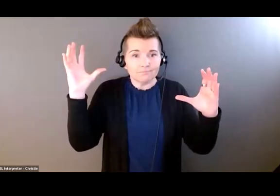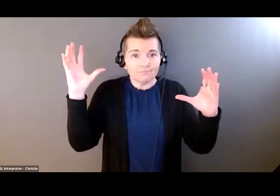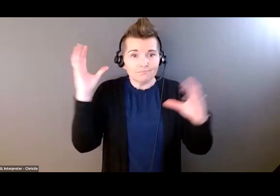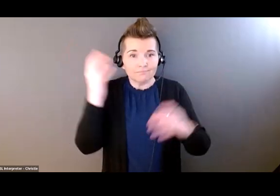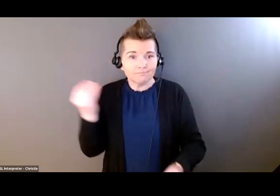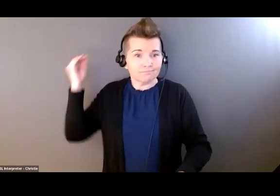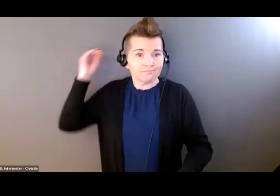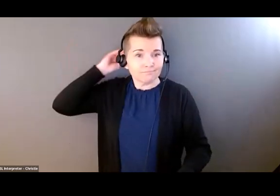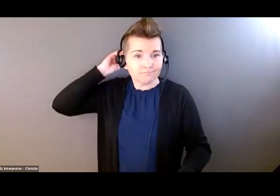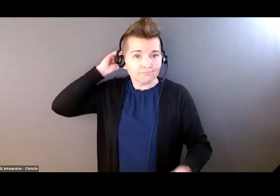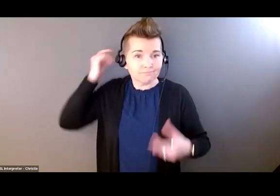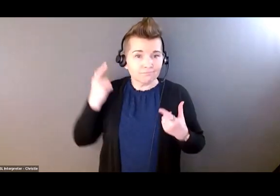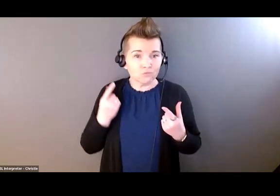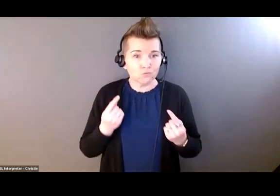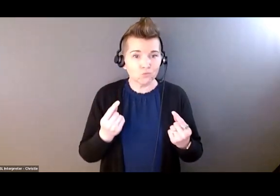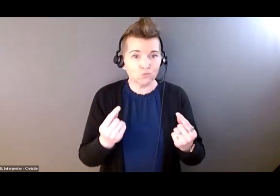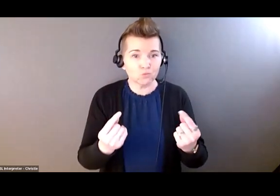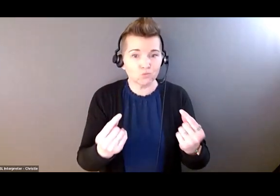I do.